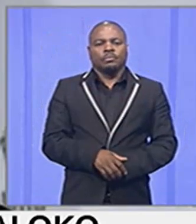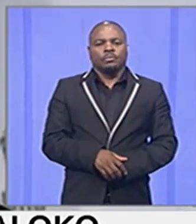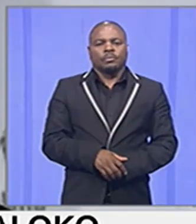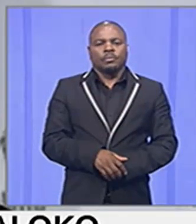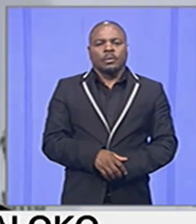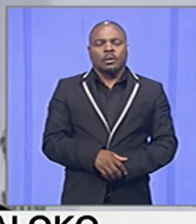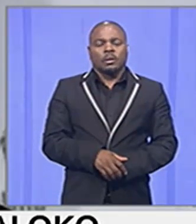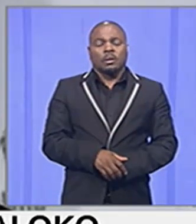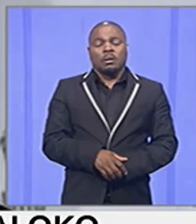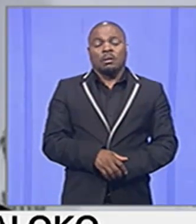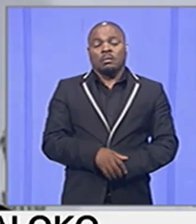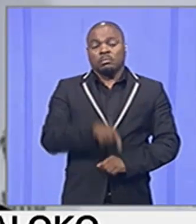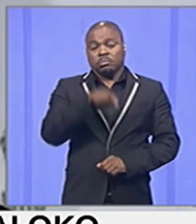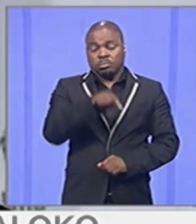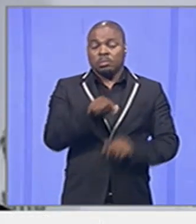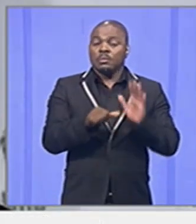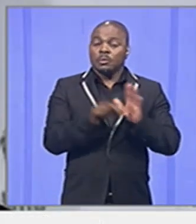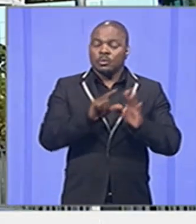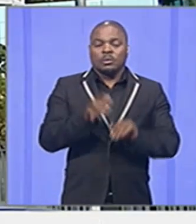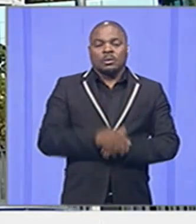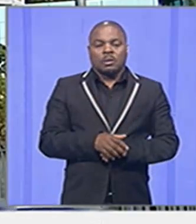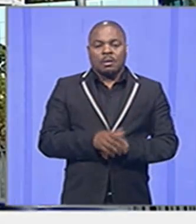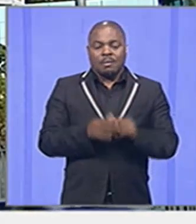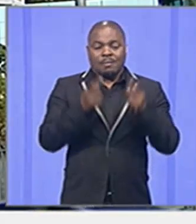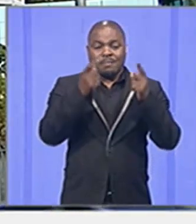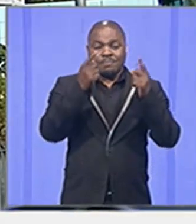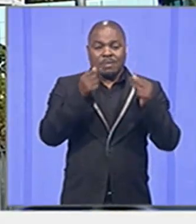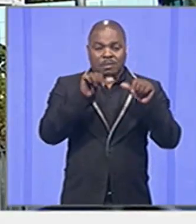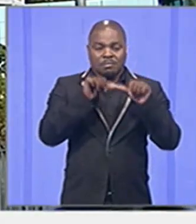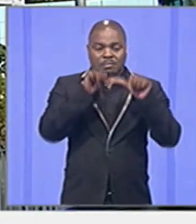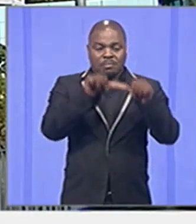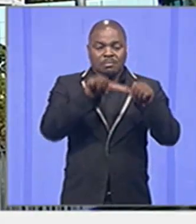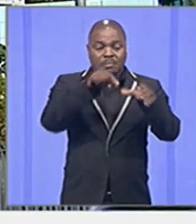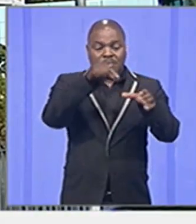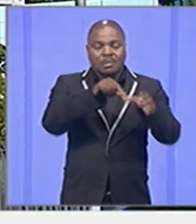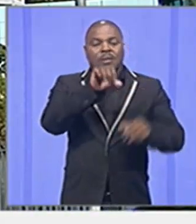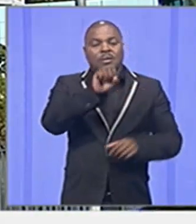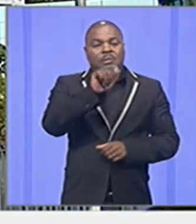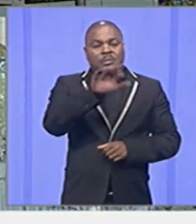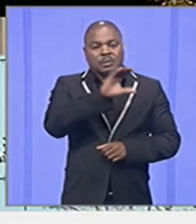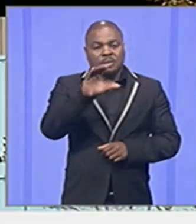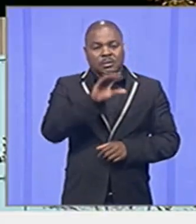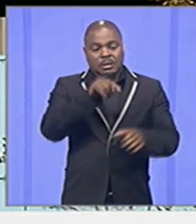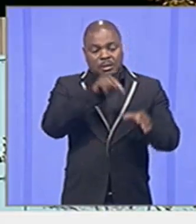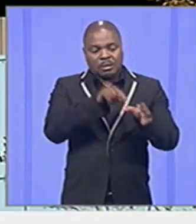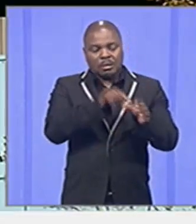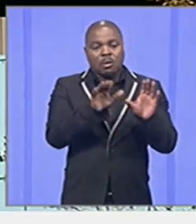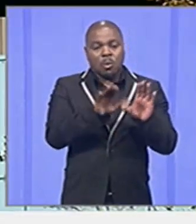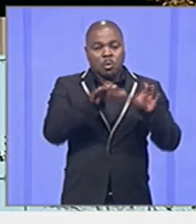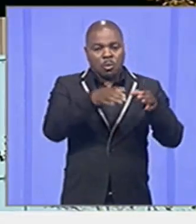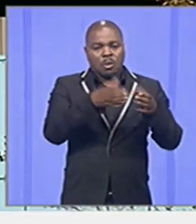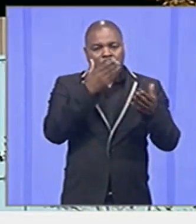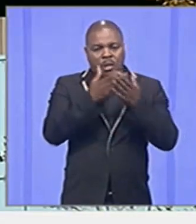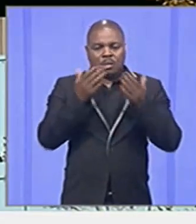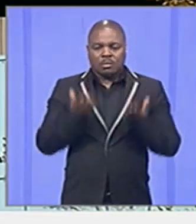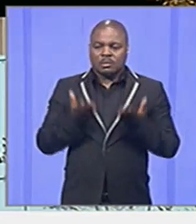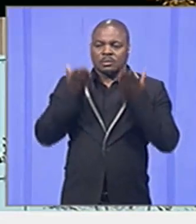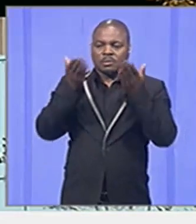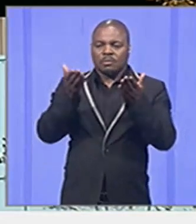What is at stake being that financial sustainability of the SABC, the ability of the institution to deliver on